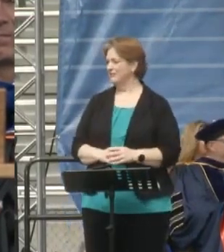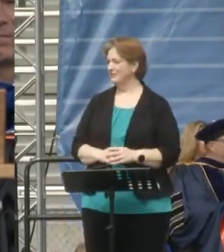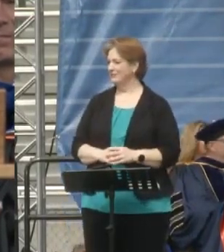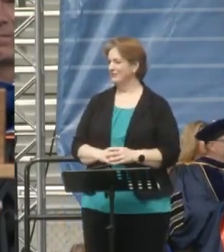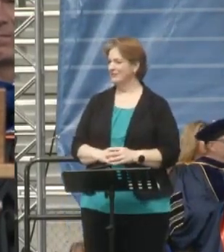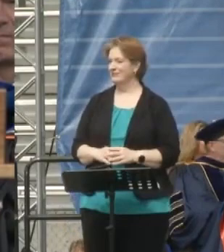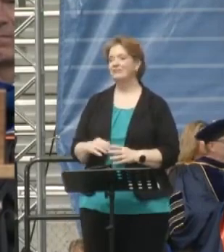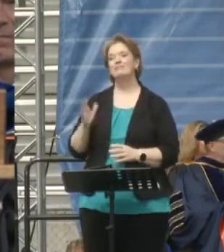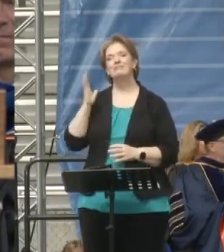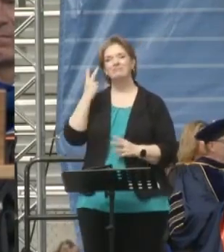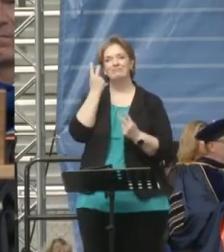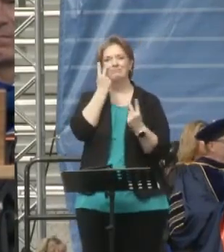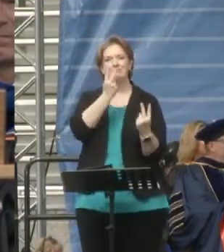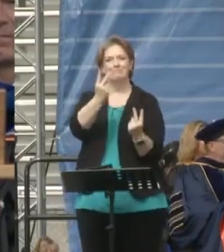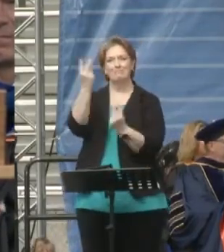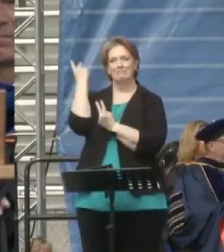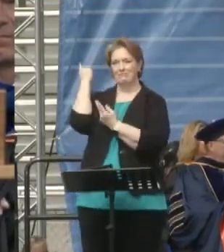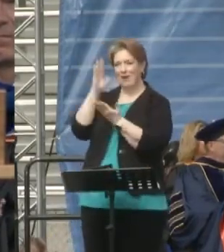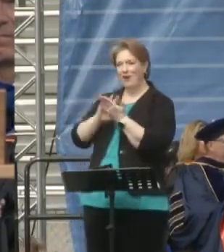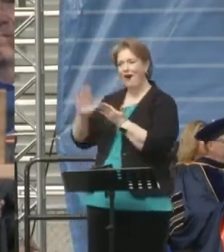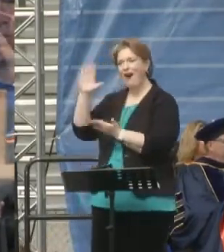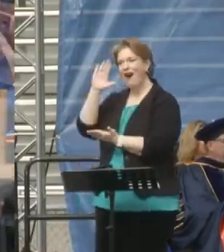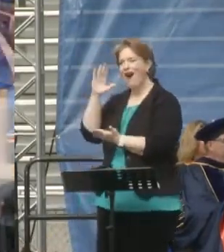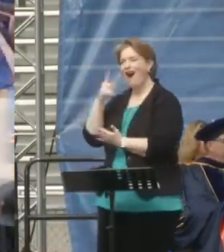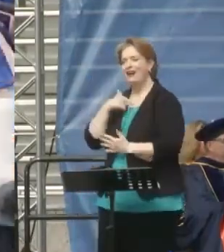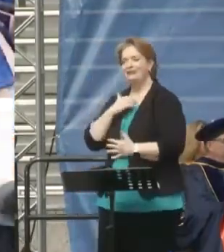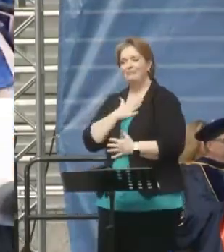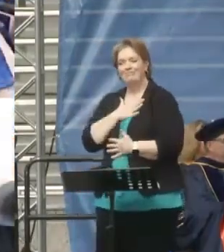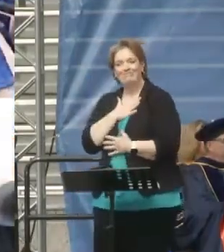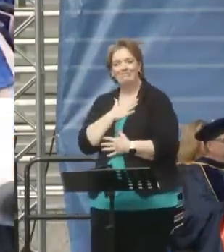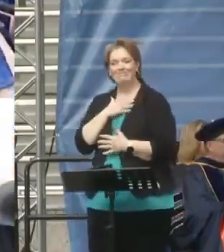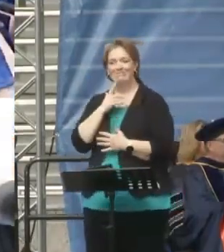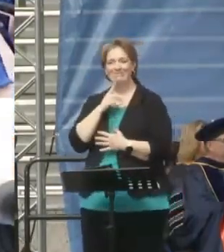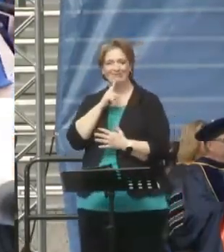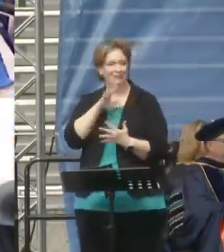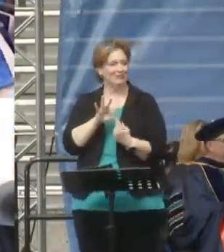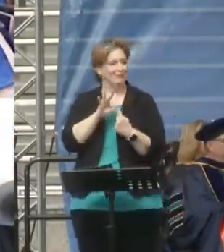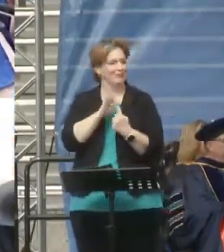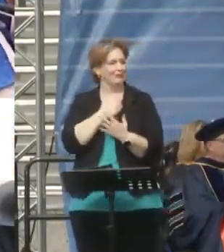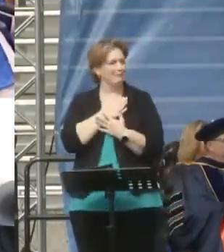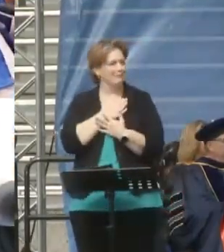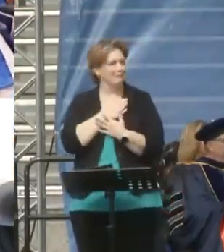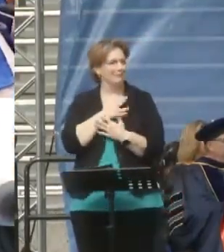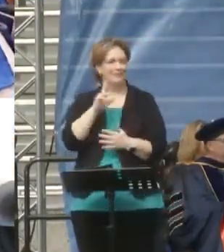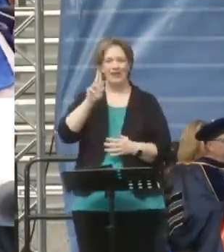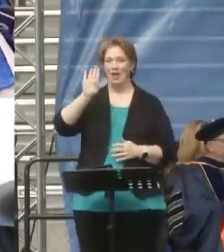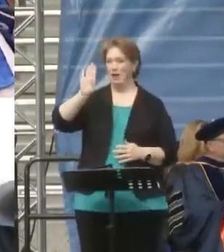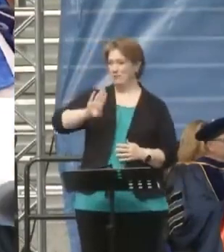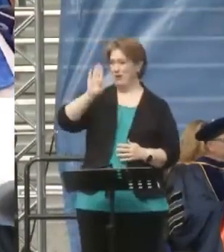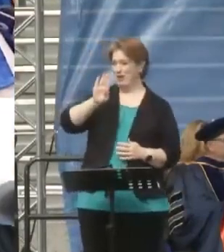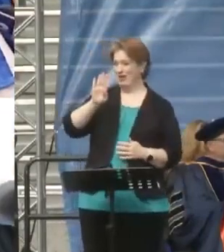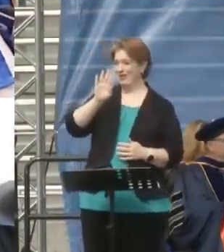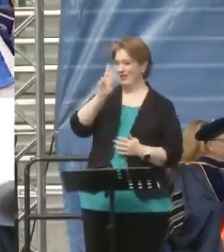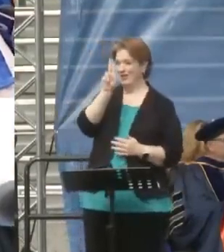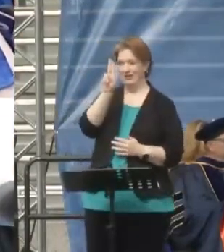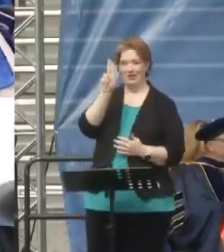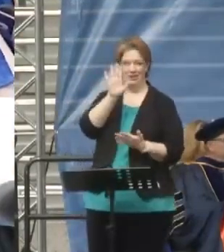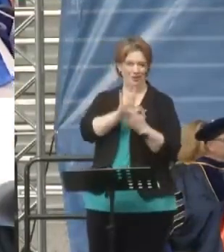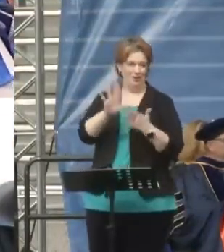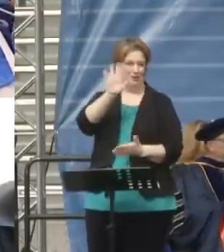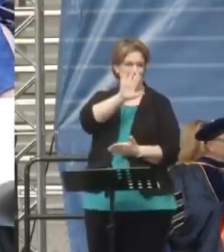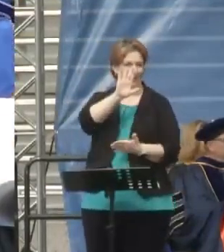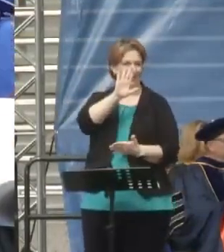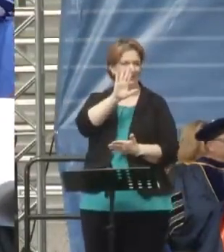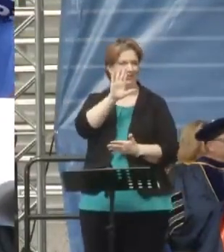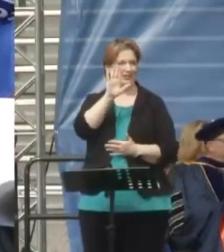my heart. I loved studying at UC Berkeley. It was absolutely transformative for me, but it